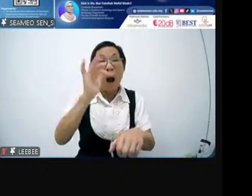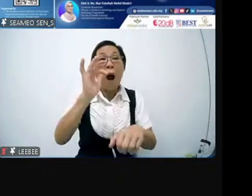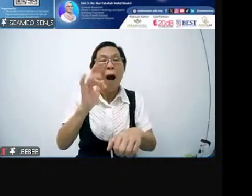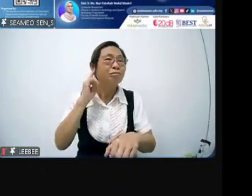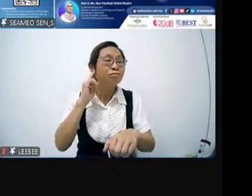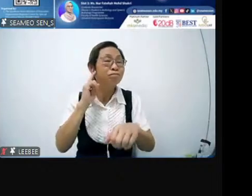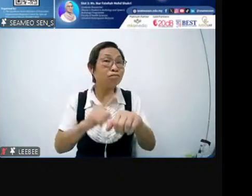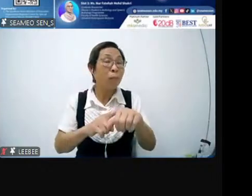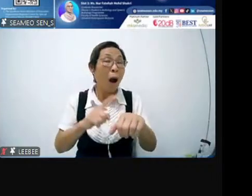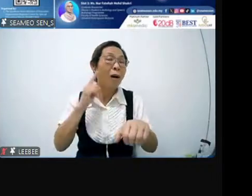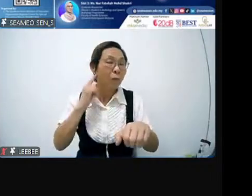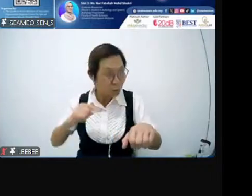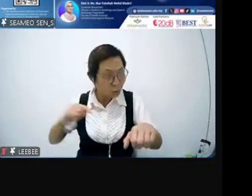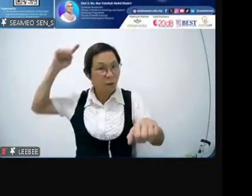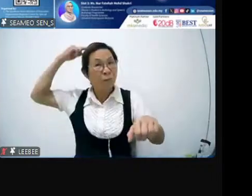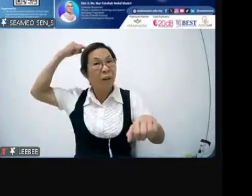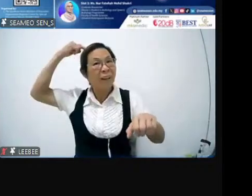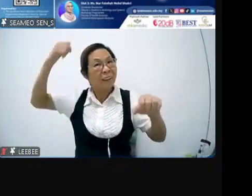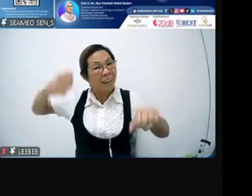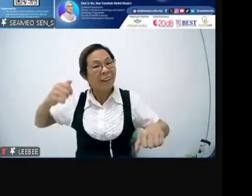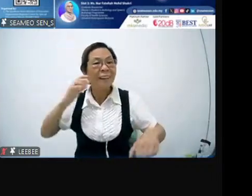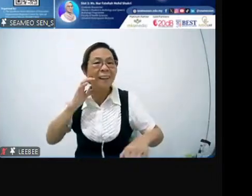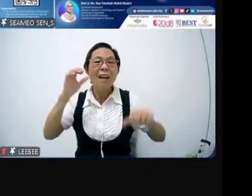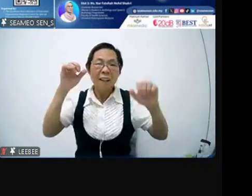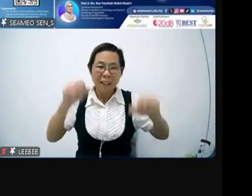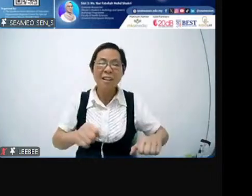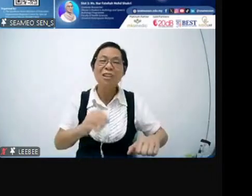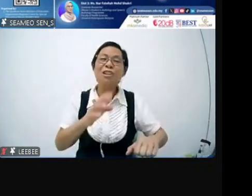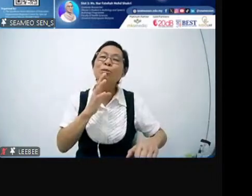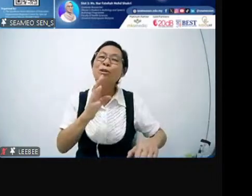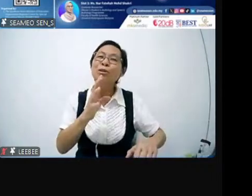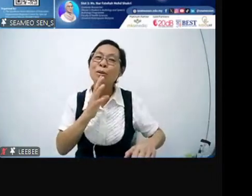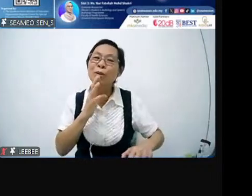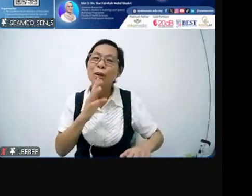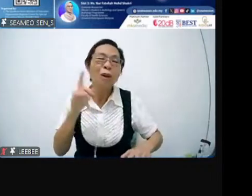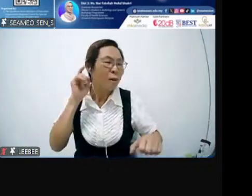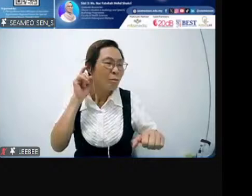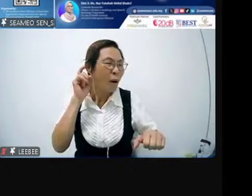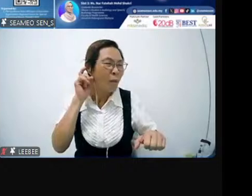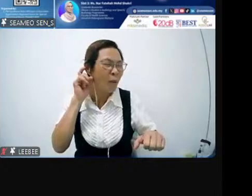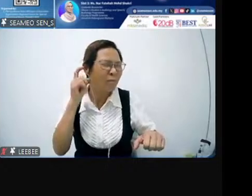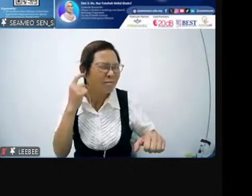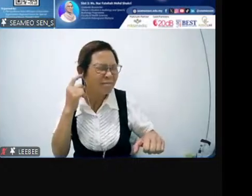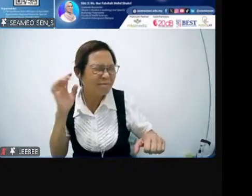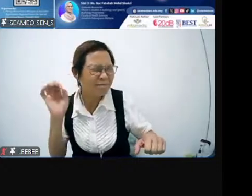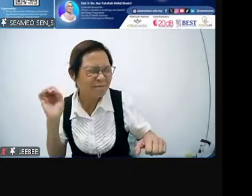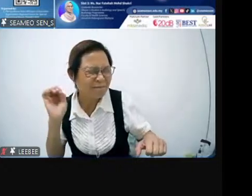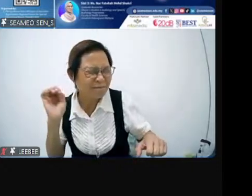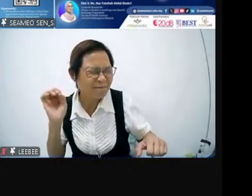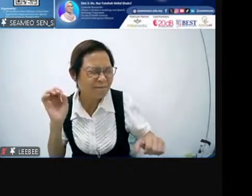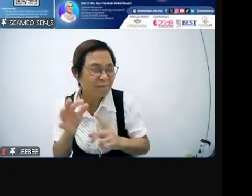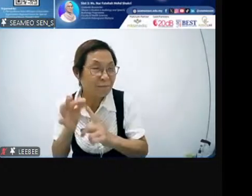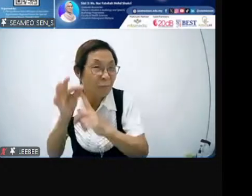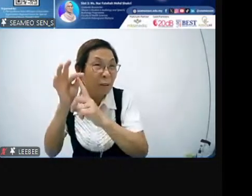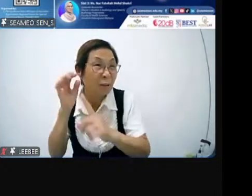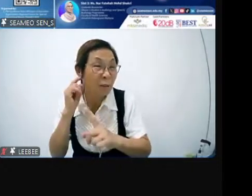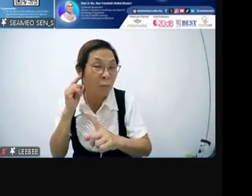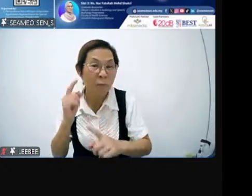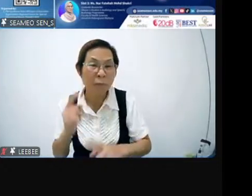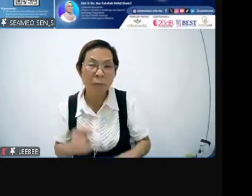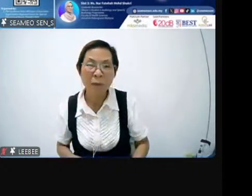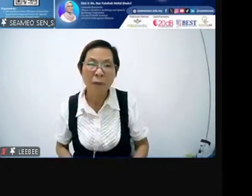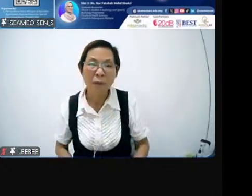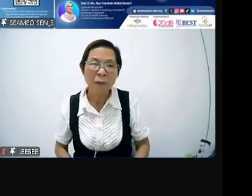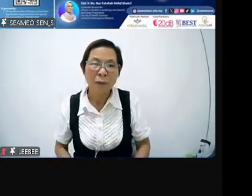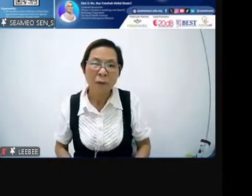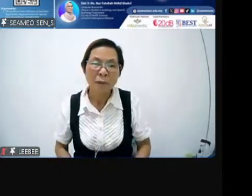Cochlear implant also enable access to speech sounds when hearings are not sufficient, especially bilateral severe to profound